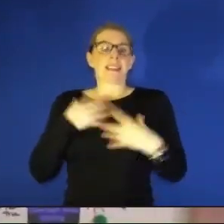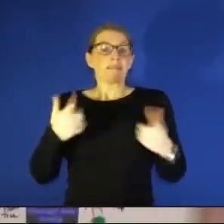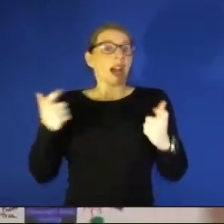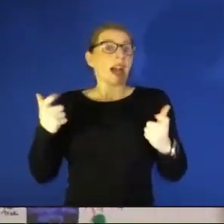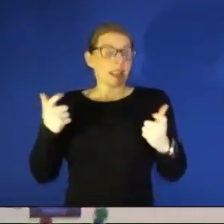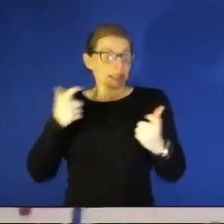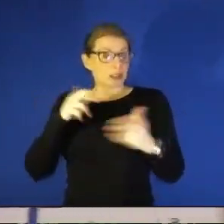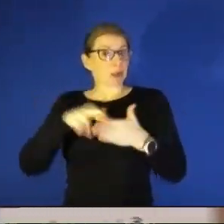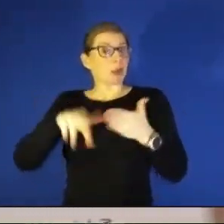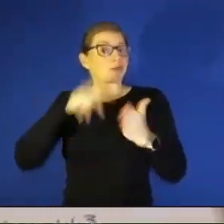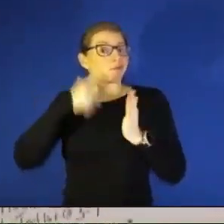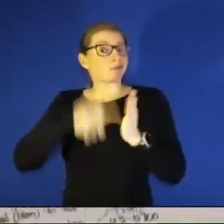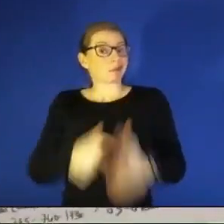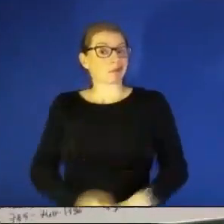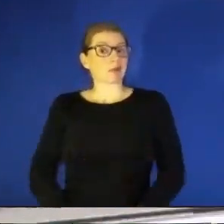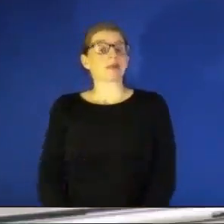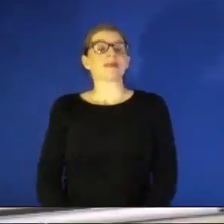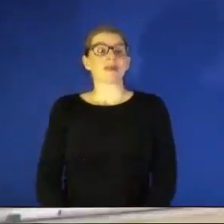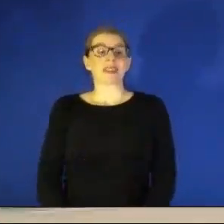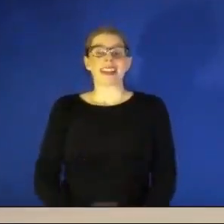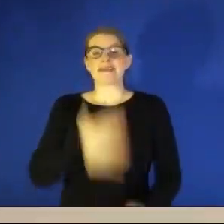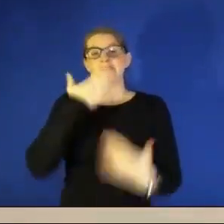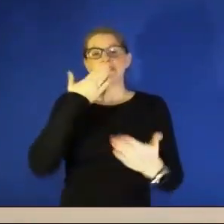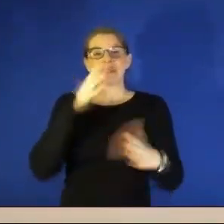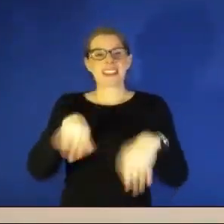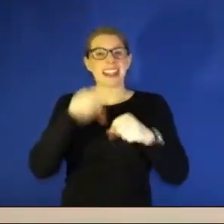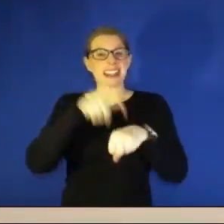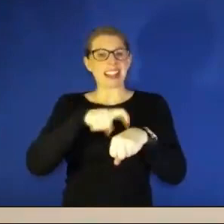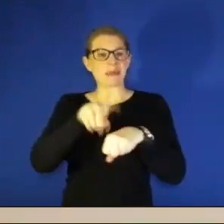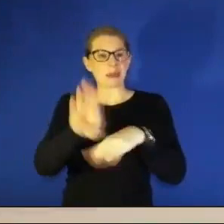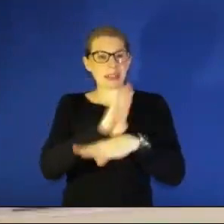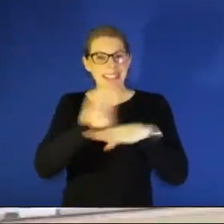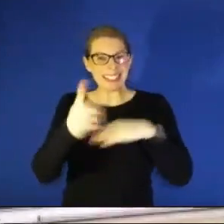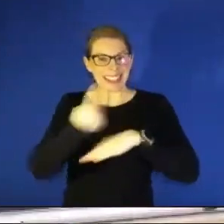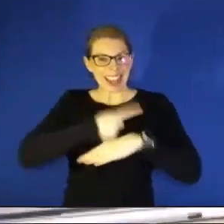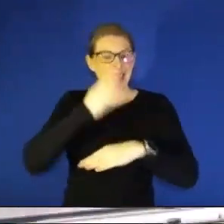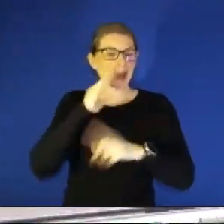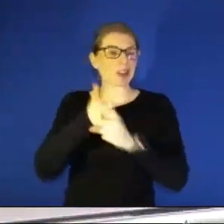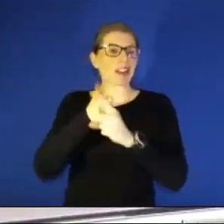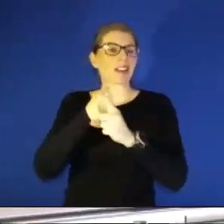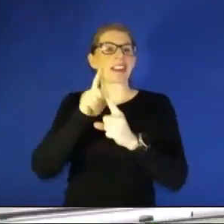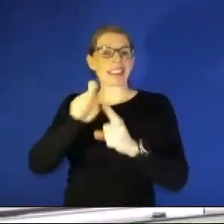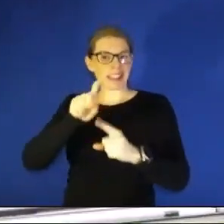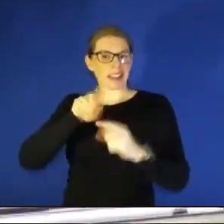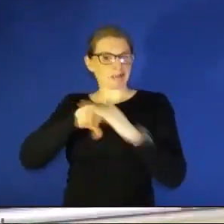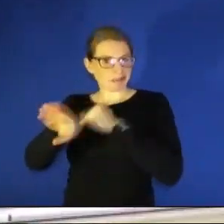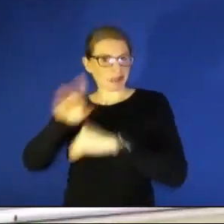work. Dr. Coomer, thanks for taking time out of your busy day. I know you've got a surgery to perform. We're actually going to